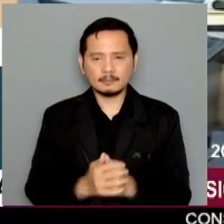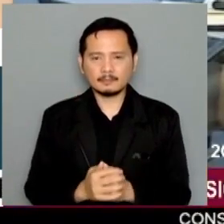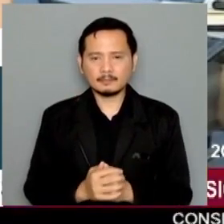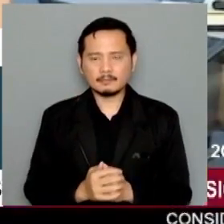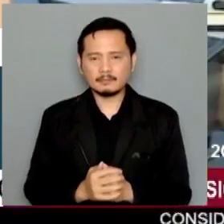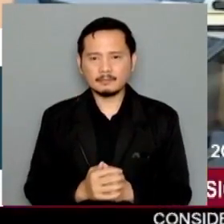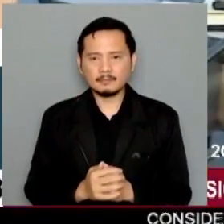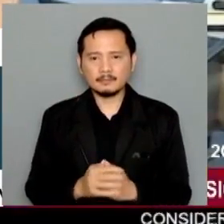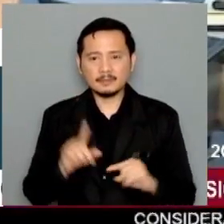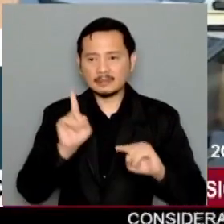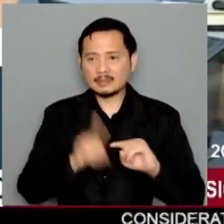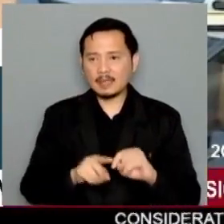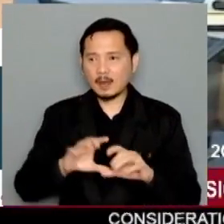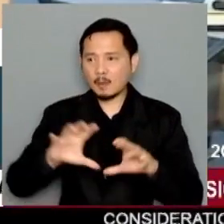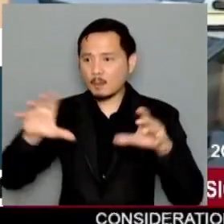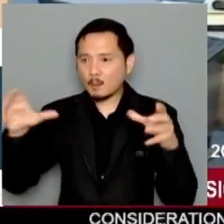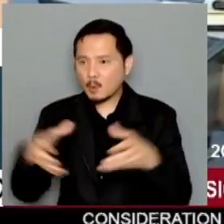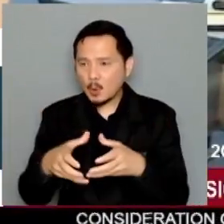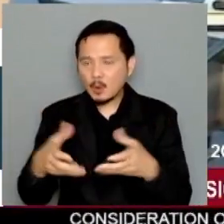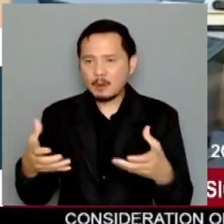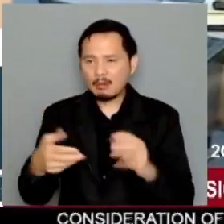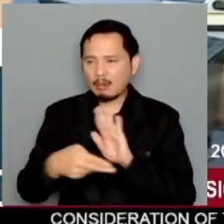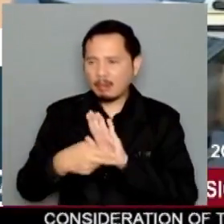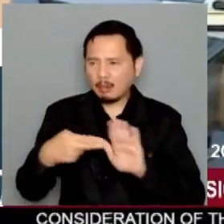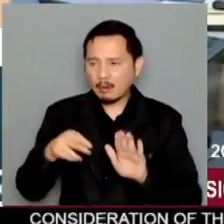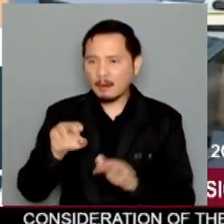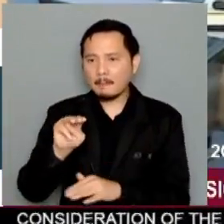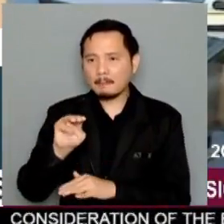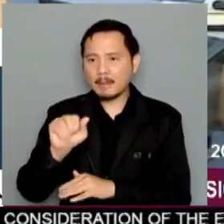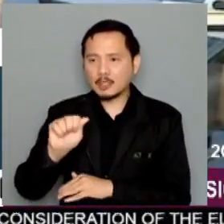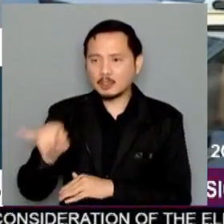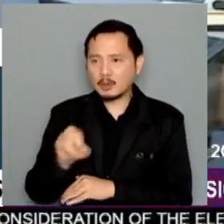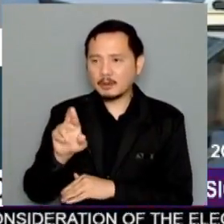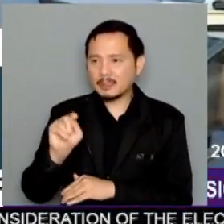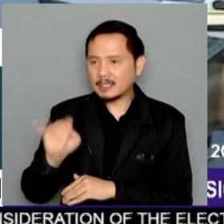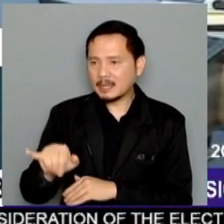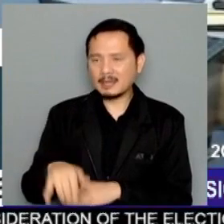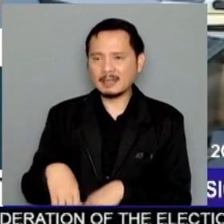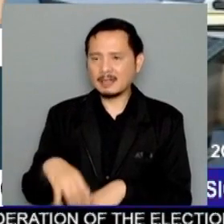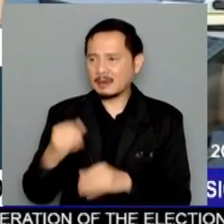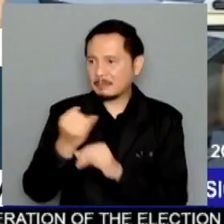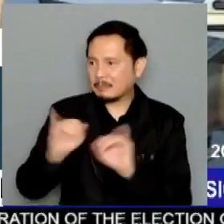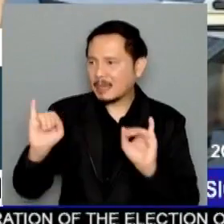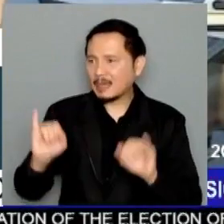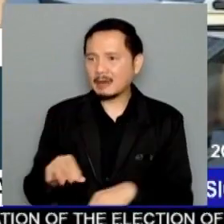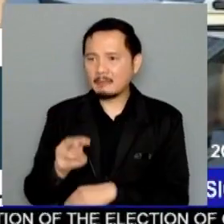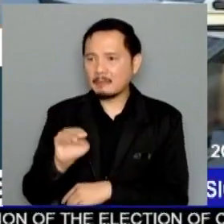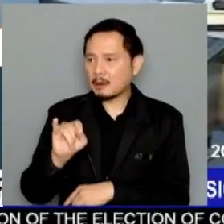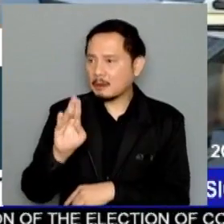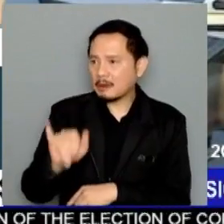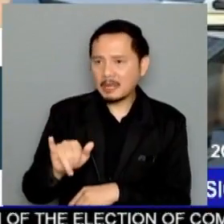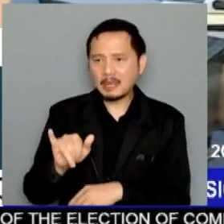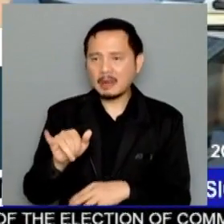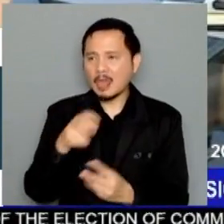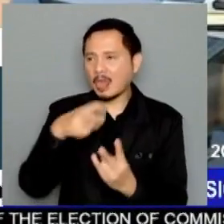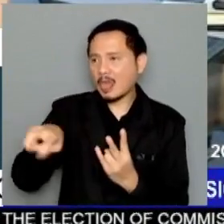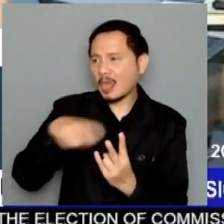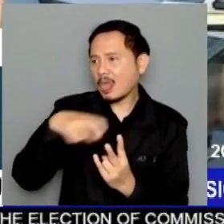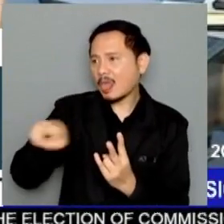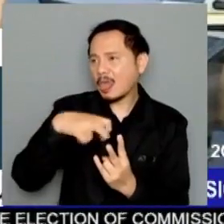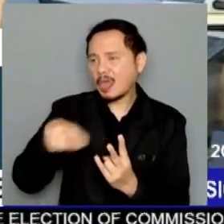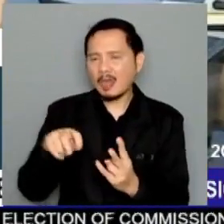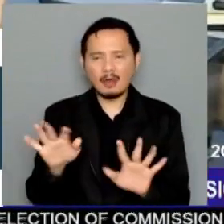majority tayo o independent tayo o minority tayo sa iba't ibang panahon para sa iba't